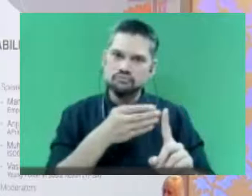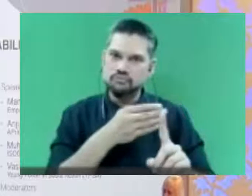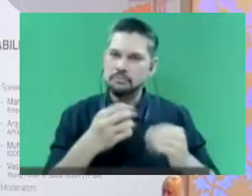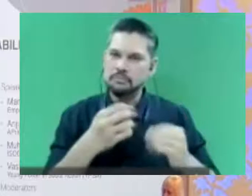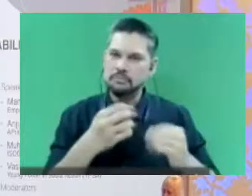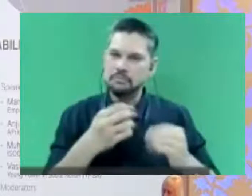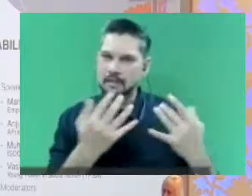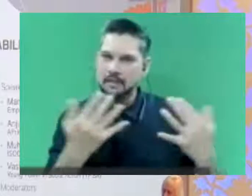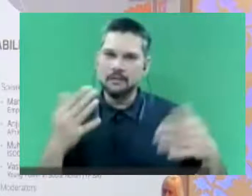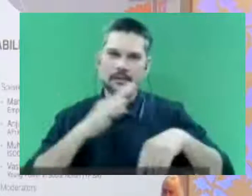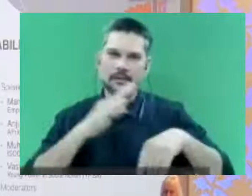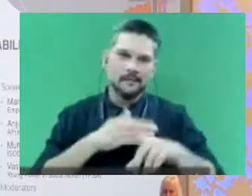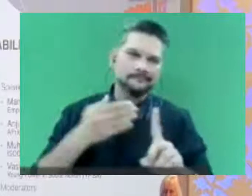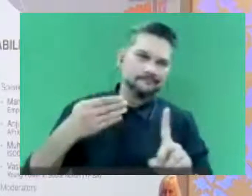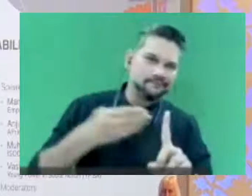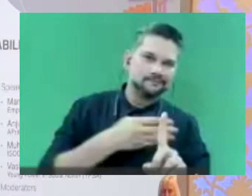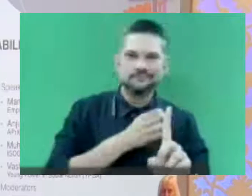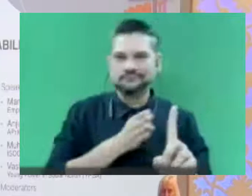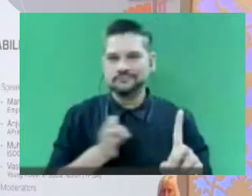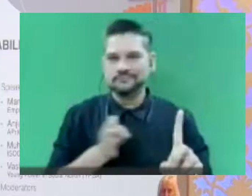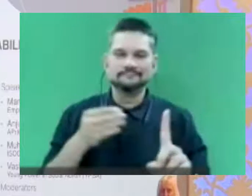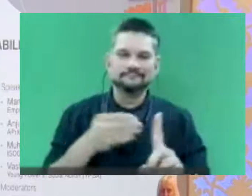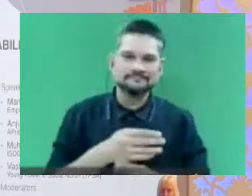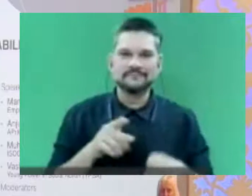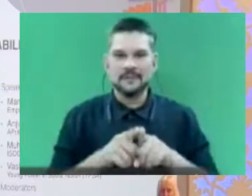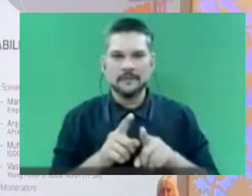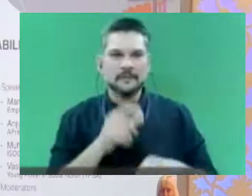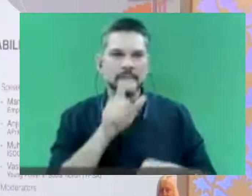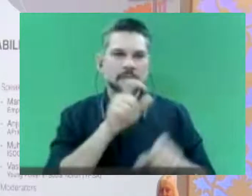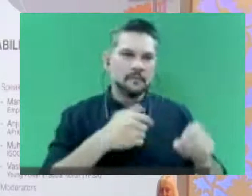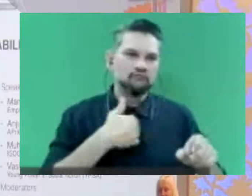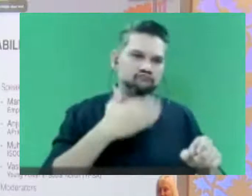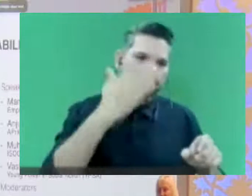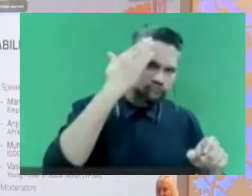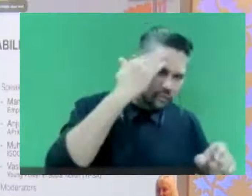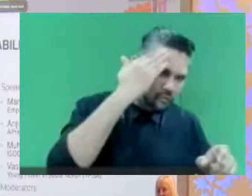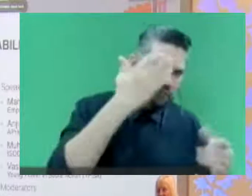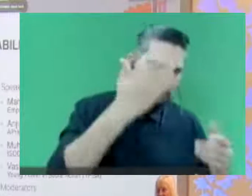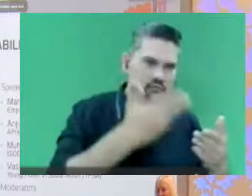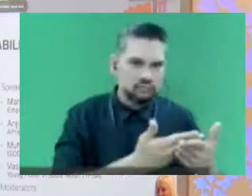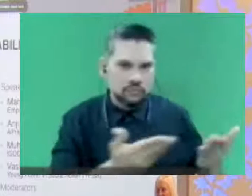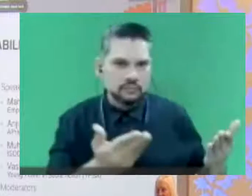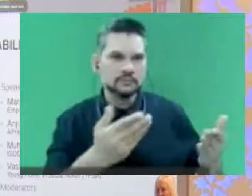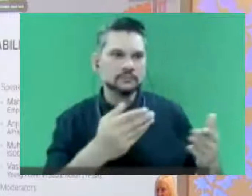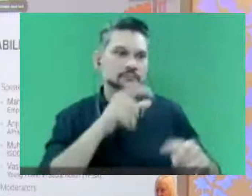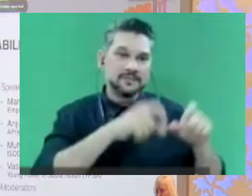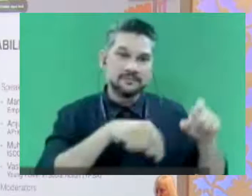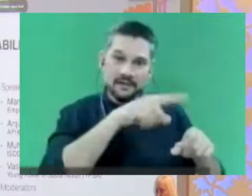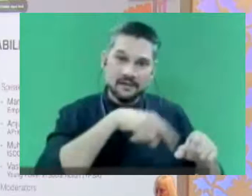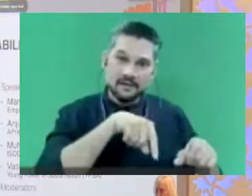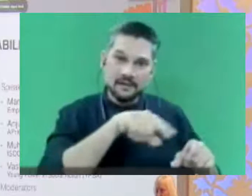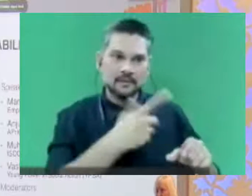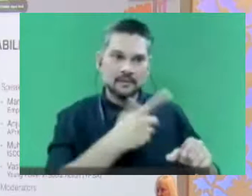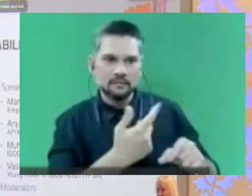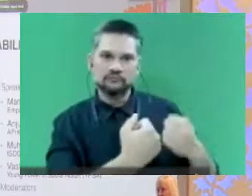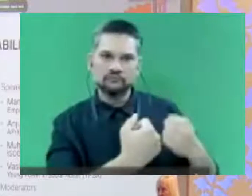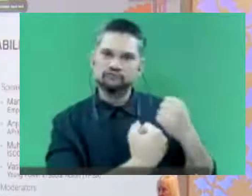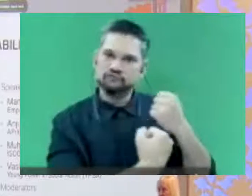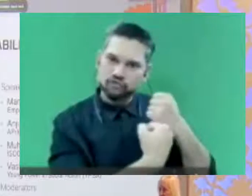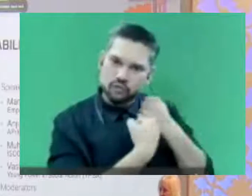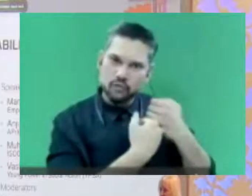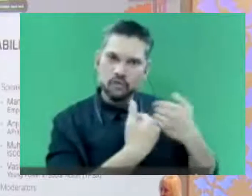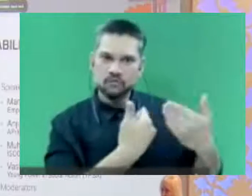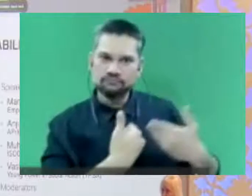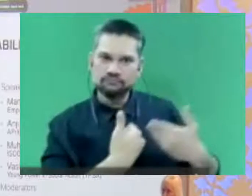with people I know, people who have supported me,